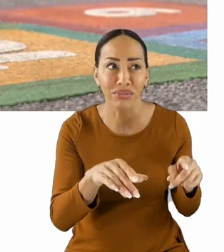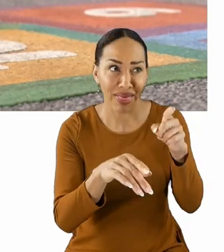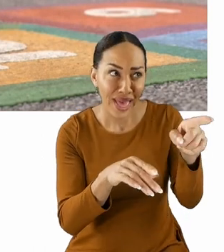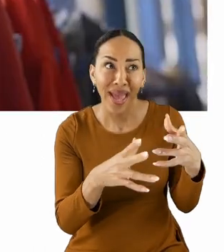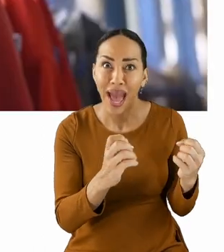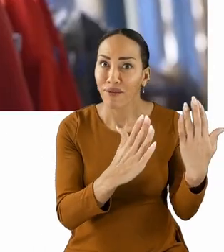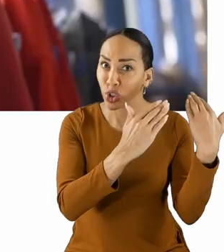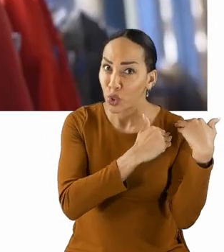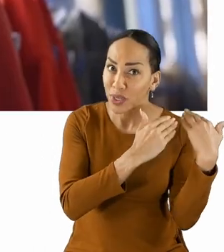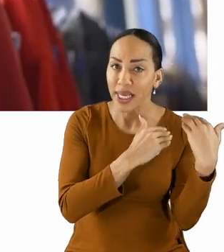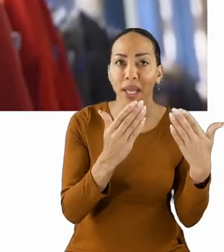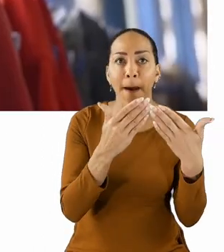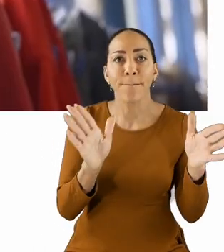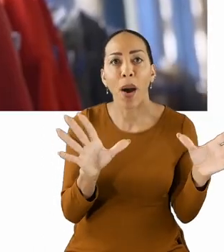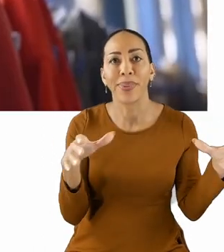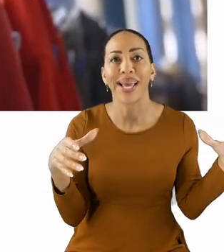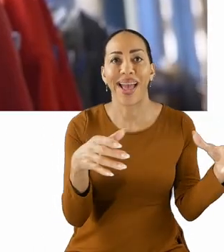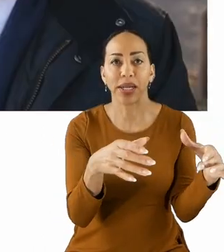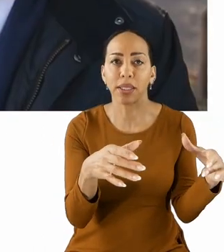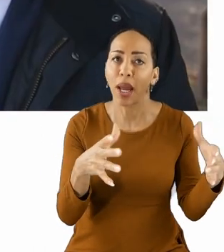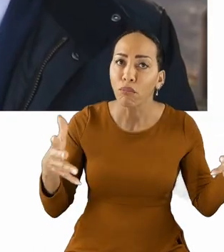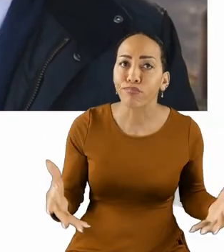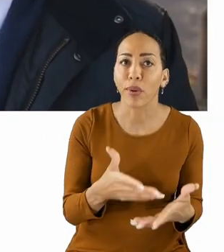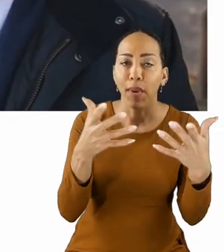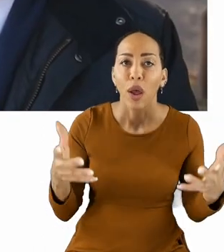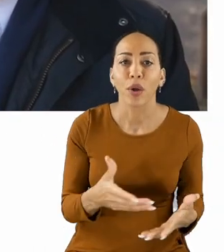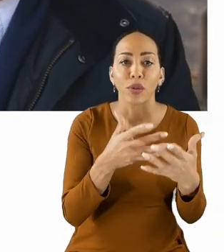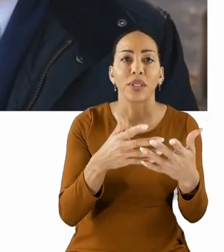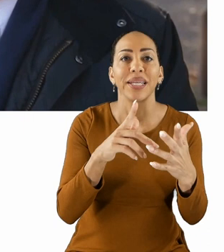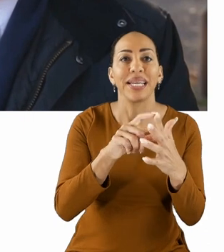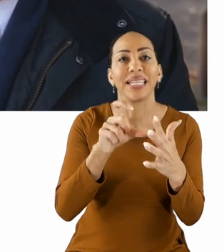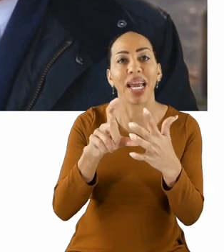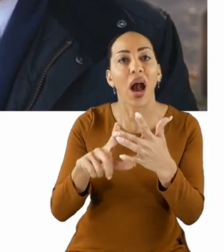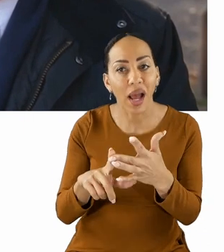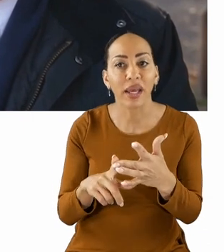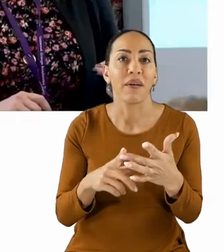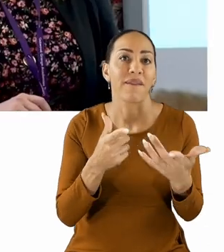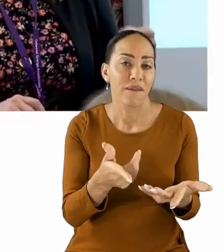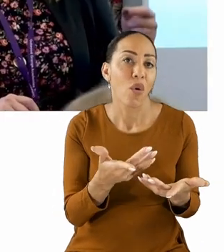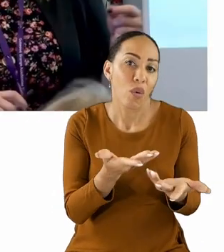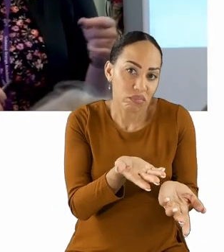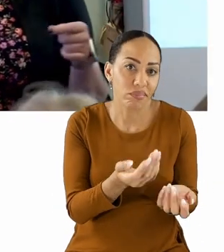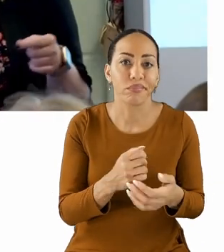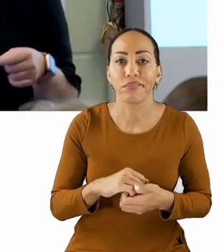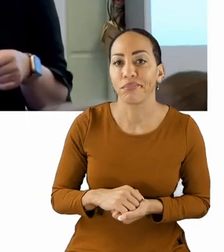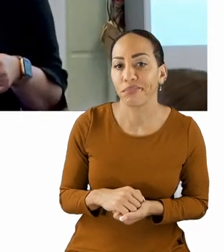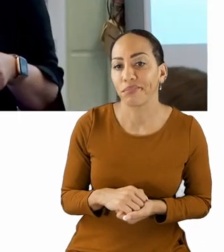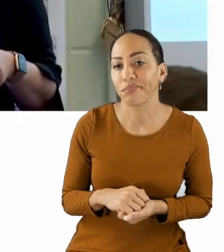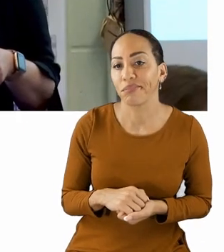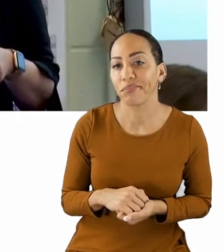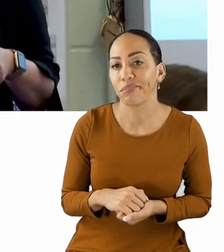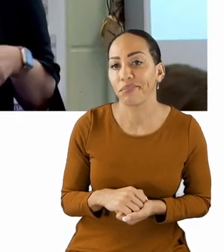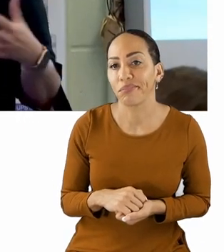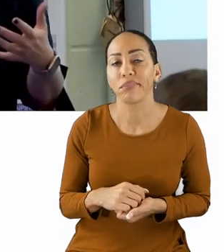duty as public bodies to promote disability equality for disabled people. So we've been doing our unit